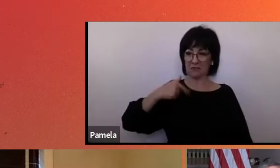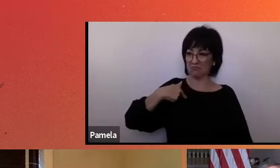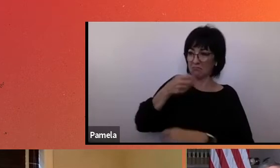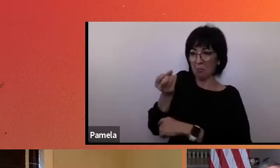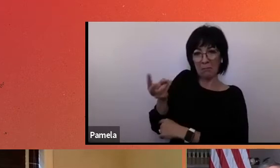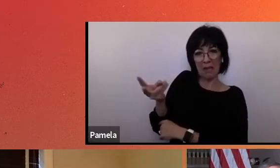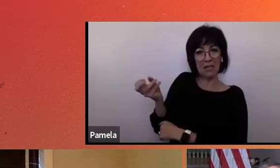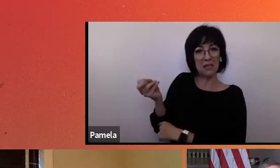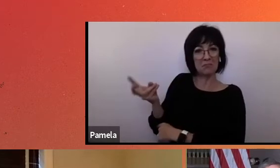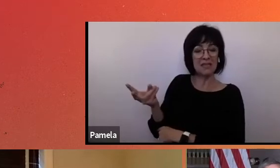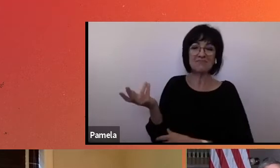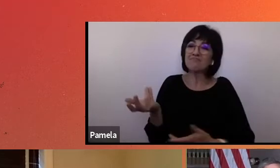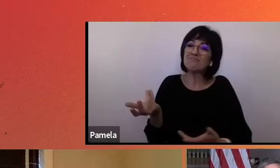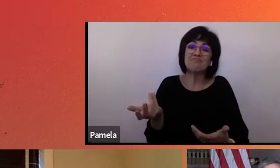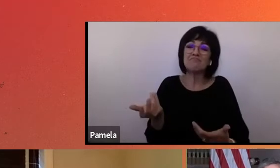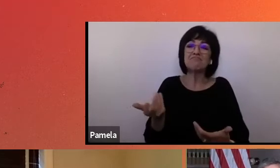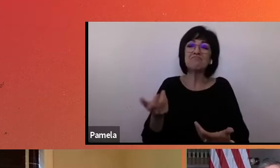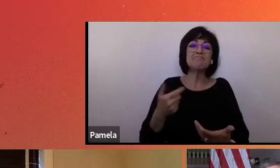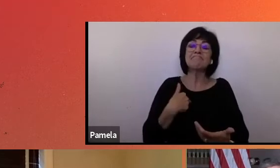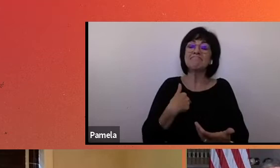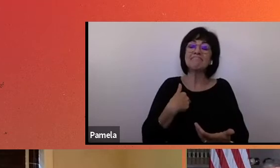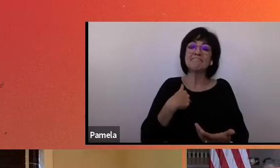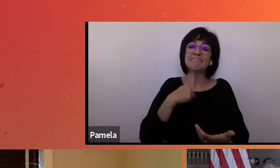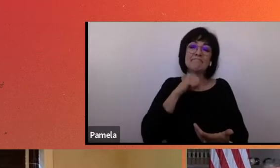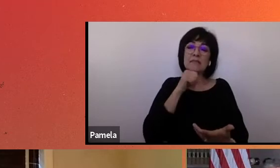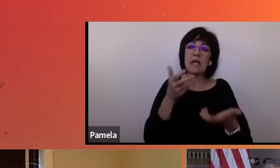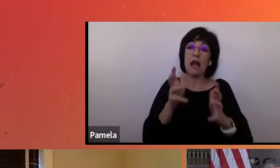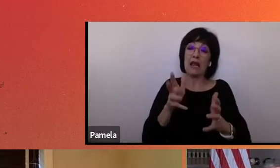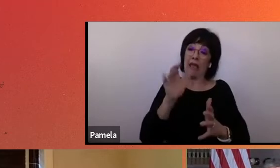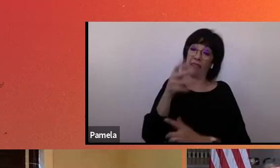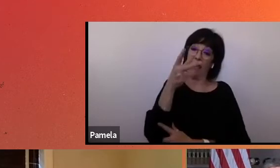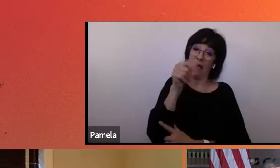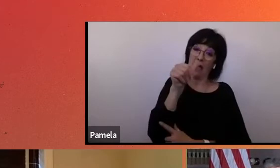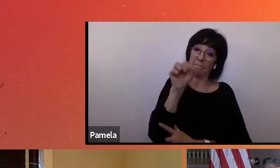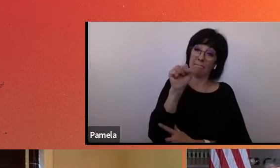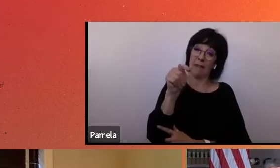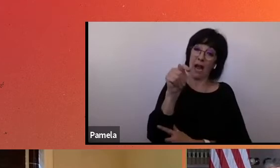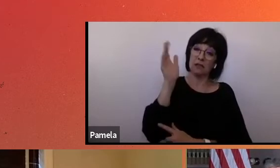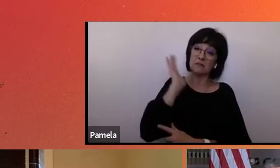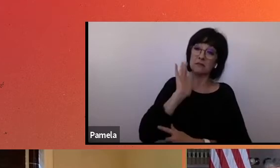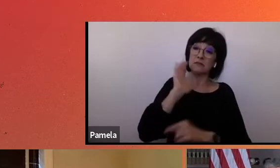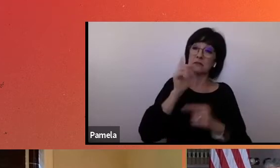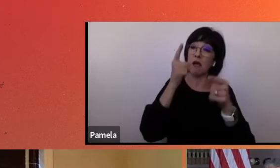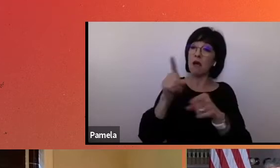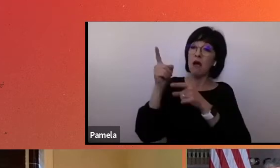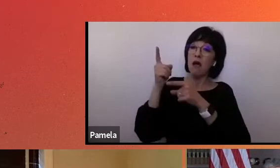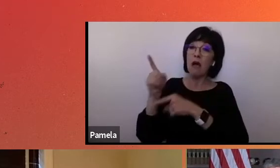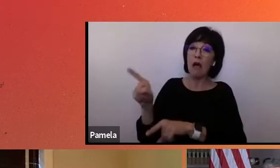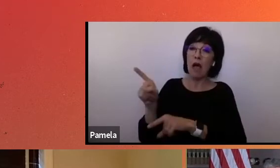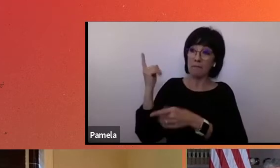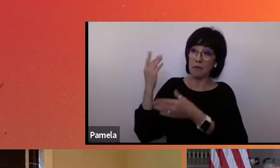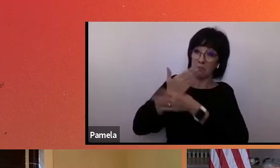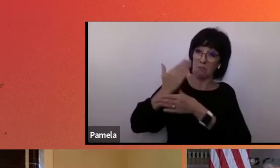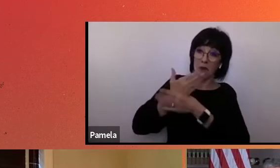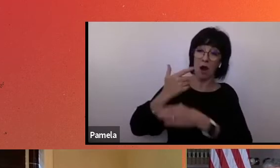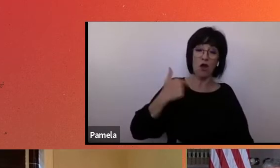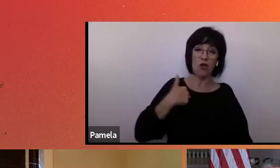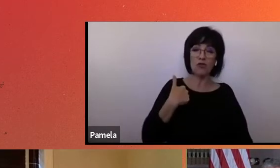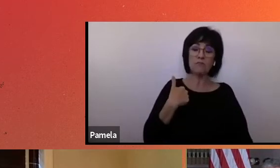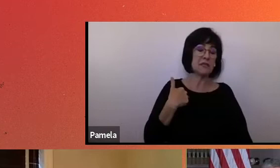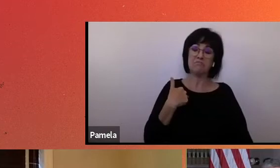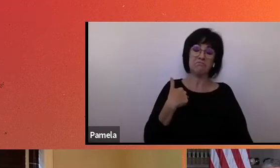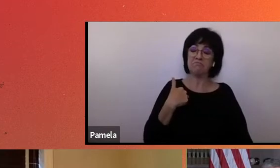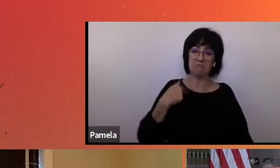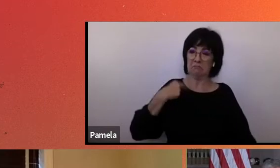let things, the past, because I can't change it, bother me, but I do think that the past should serve to help us make a better